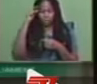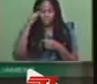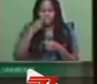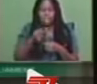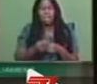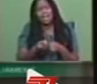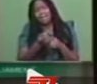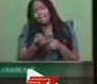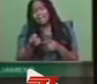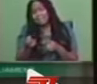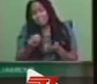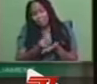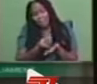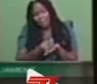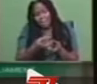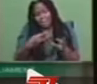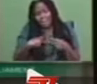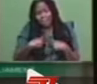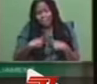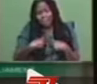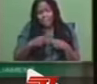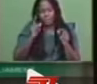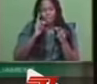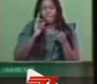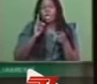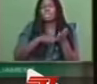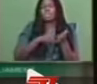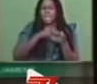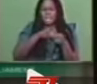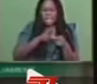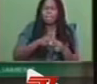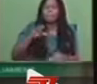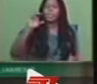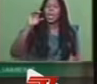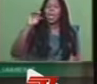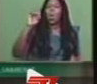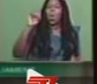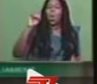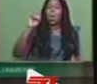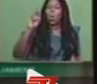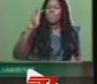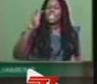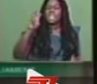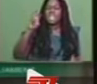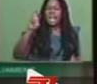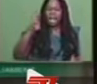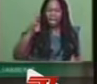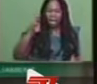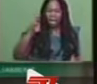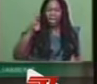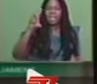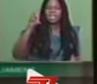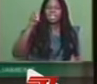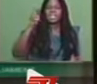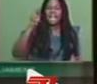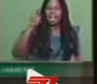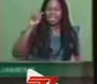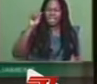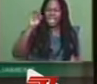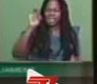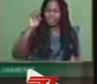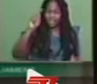And that we had maxed out the overdraft. Well, let's look at the figures. The